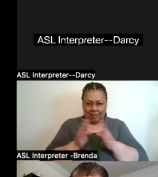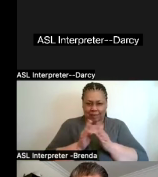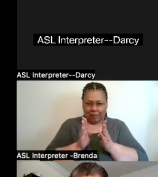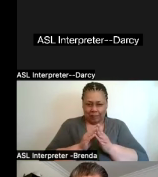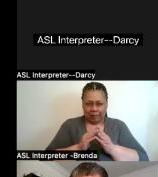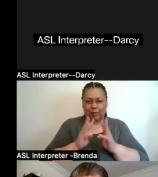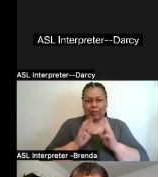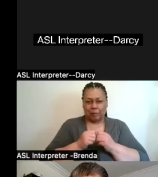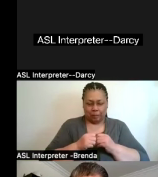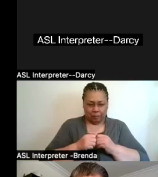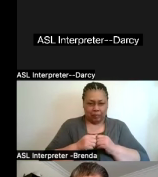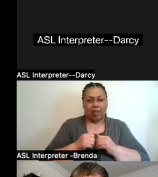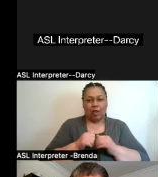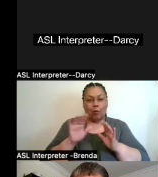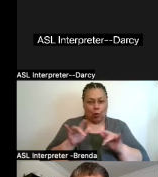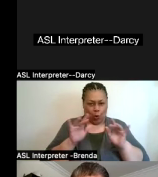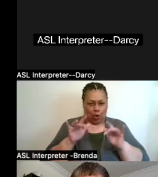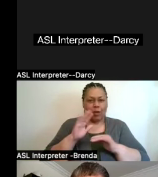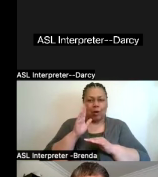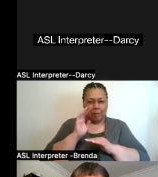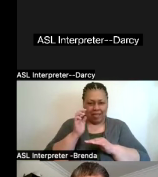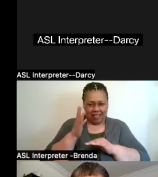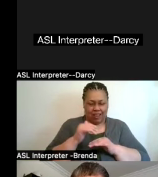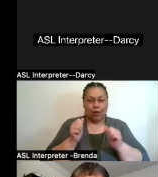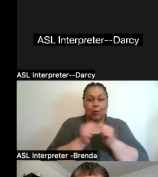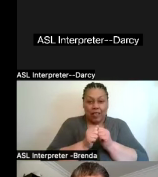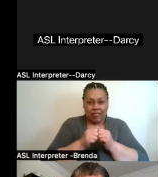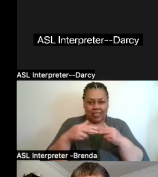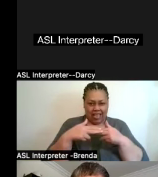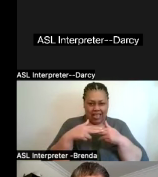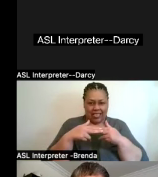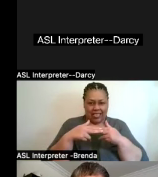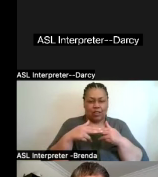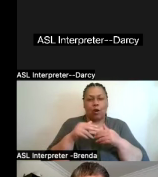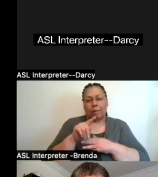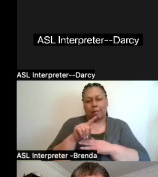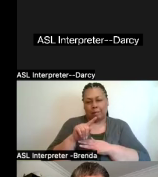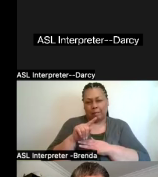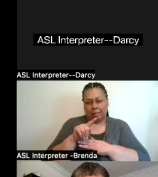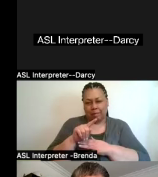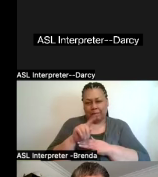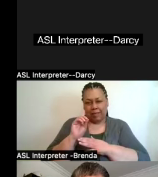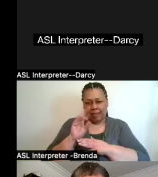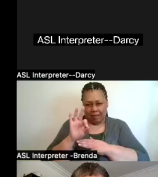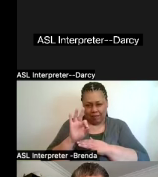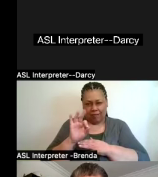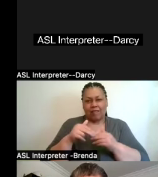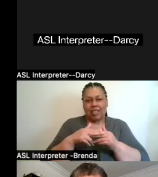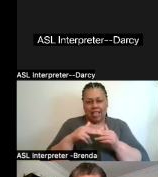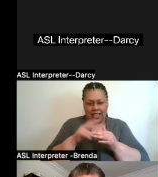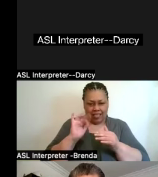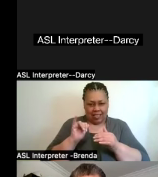workshop. The recording will be there along with the slides, a PDF of the slides that were shared.